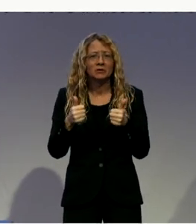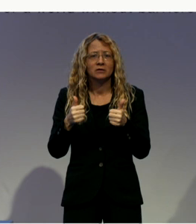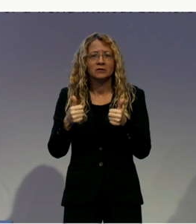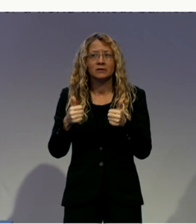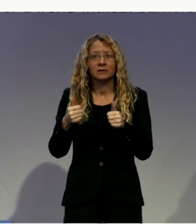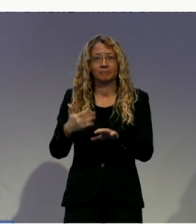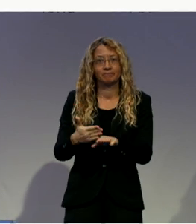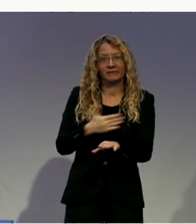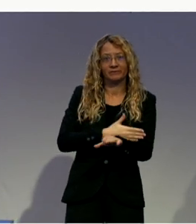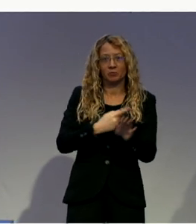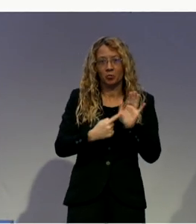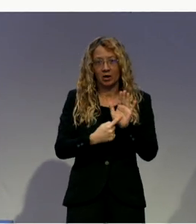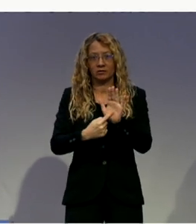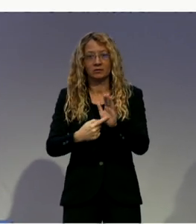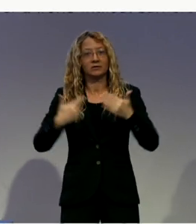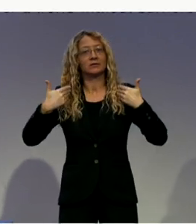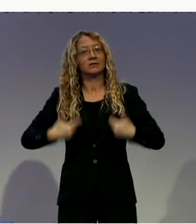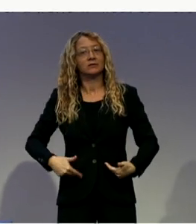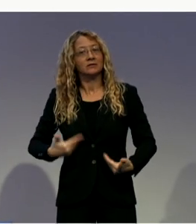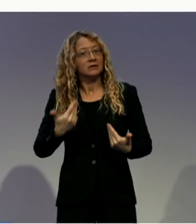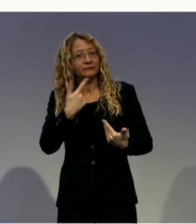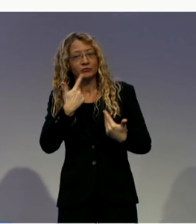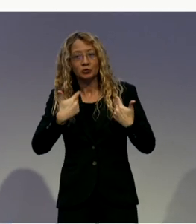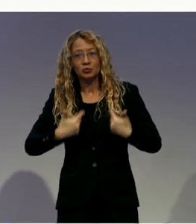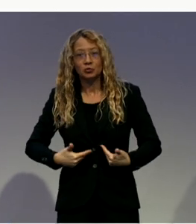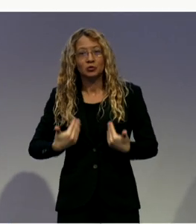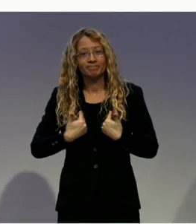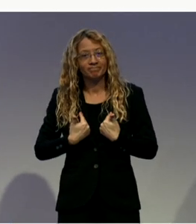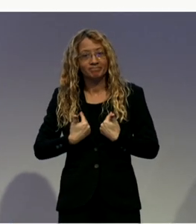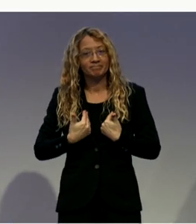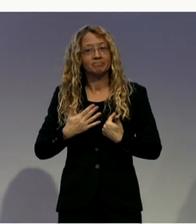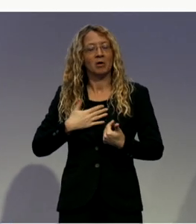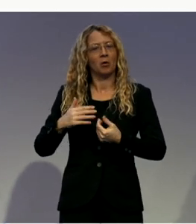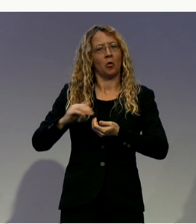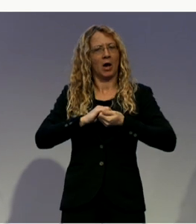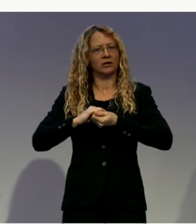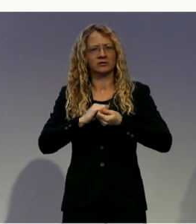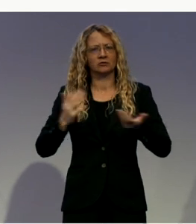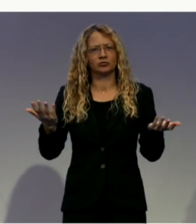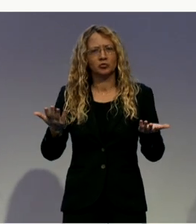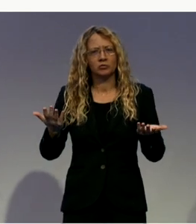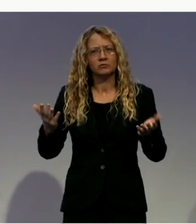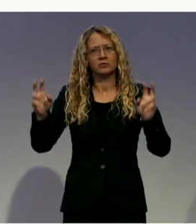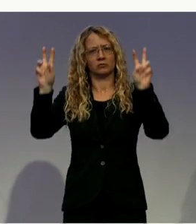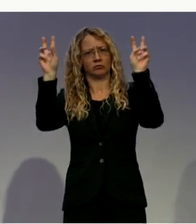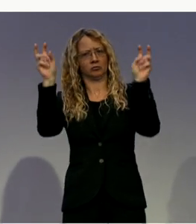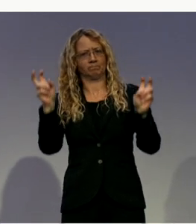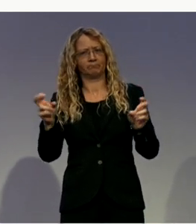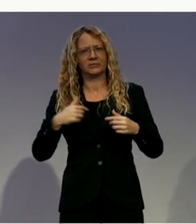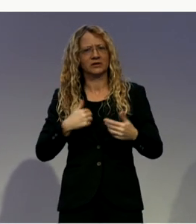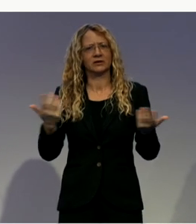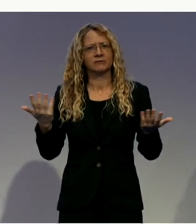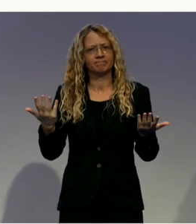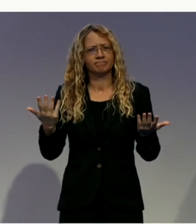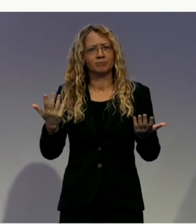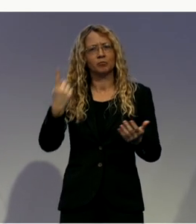present myself and my organization. And also in relation to the topic, I would like to share our example from